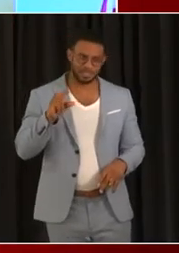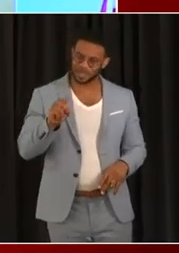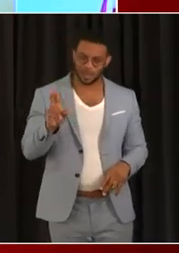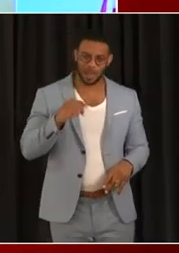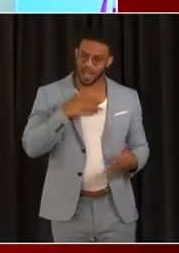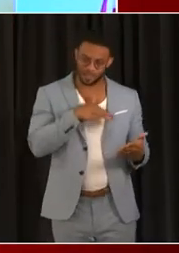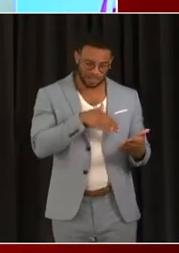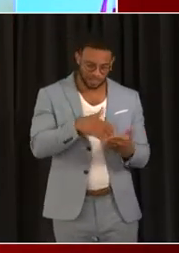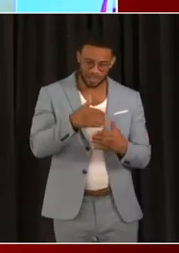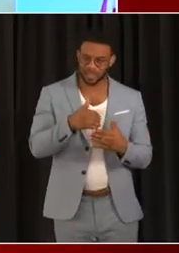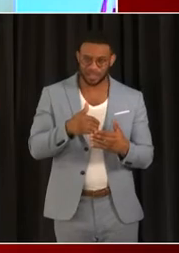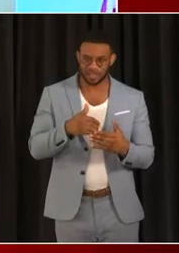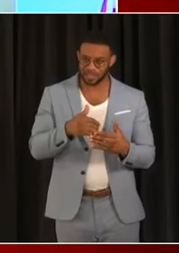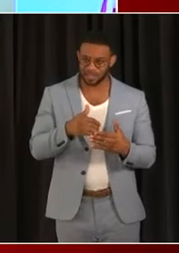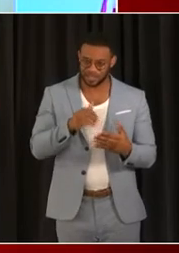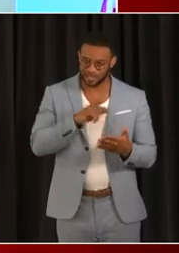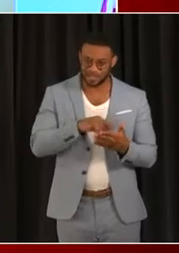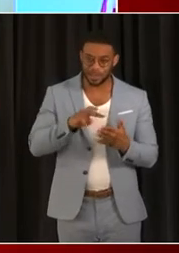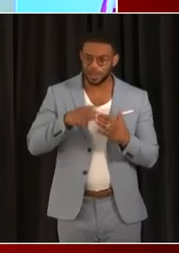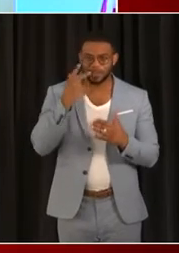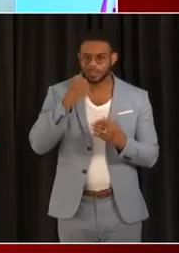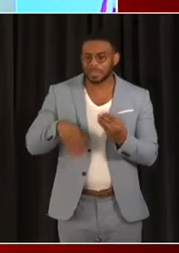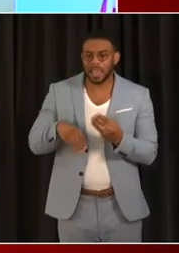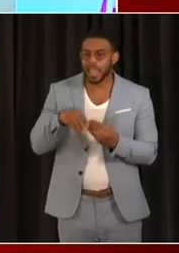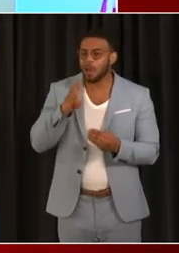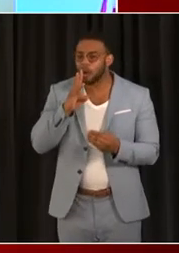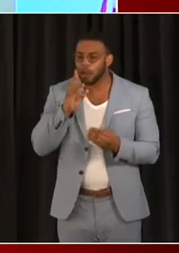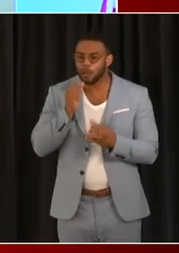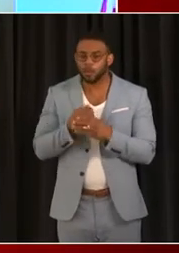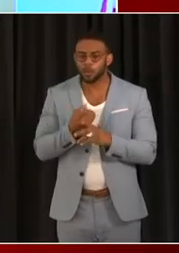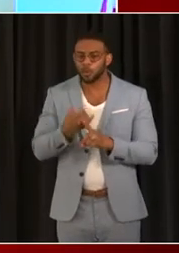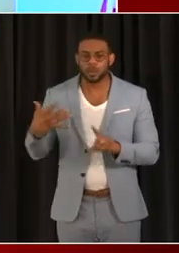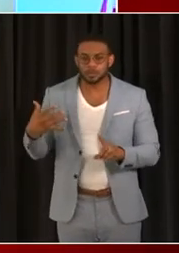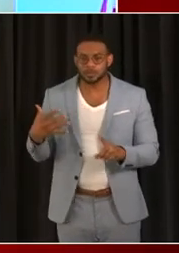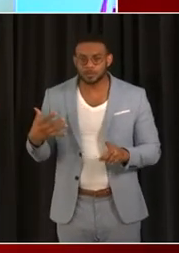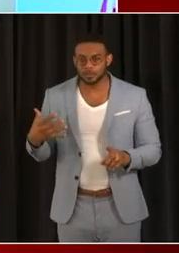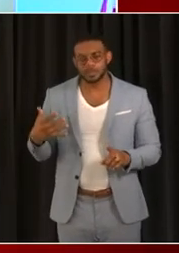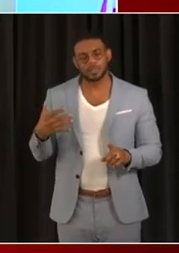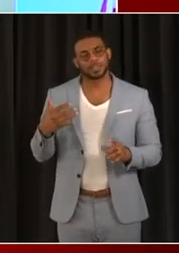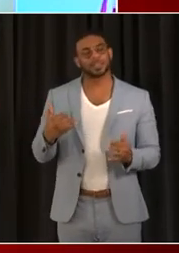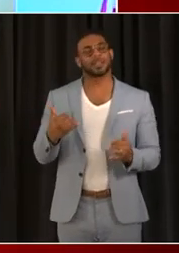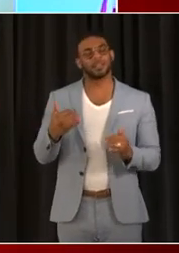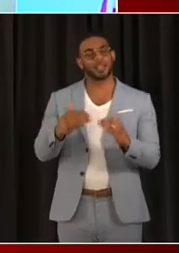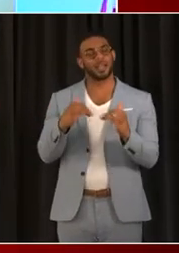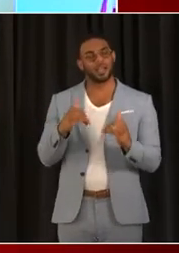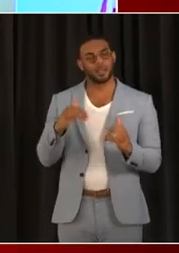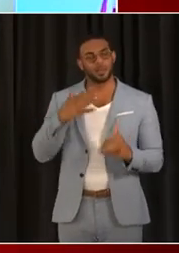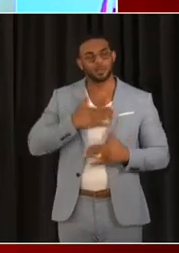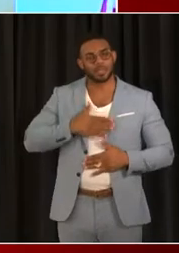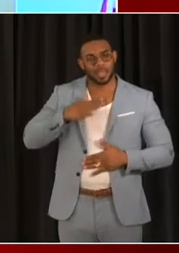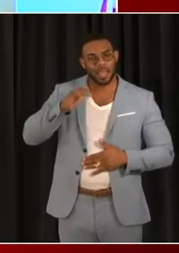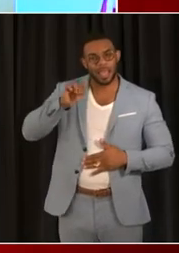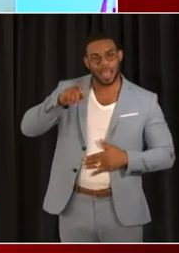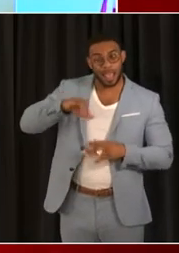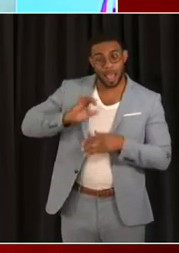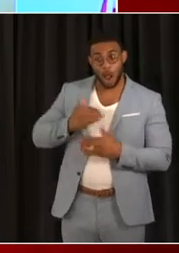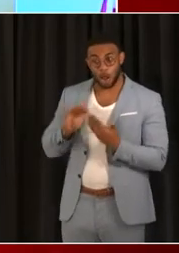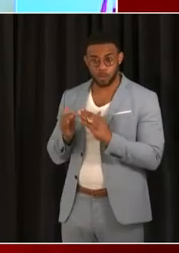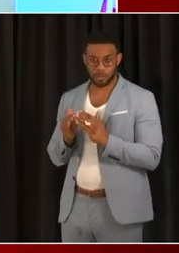I study underappreciated assets, meaning if you just add water, it will grow. Now, the underappreciated asset in